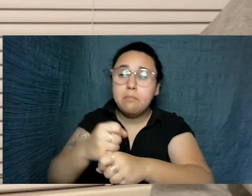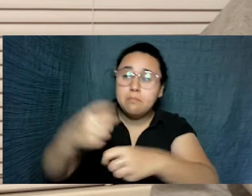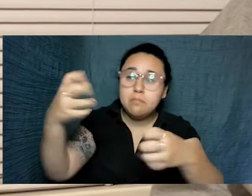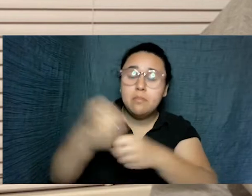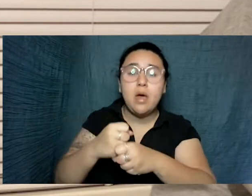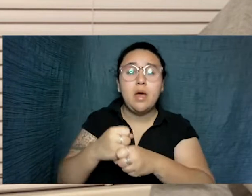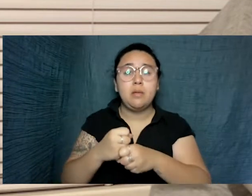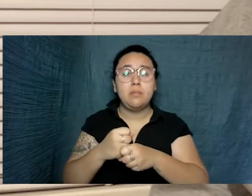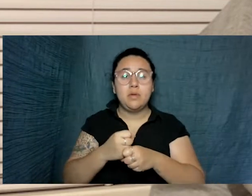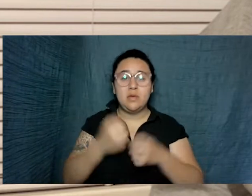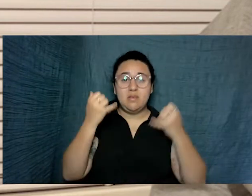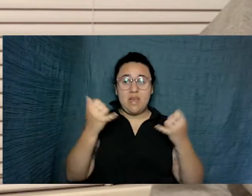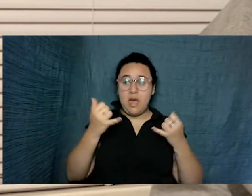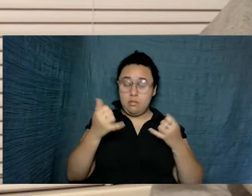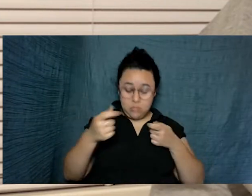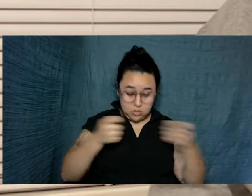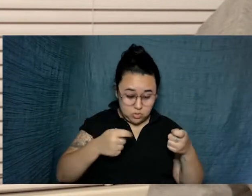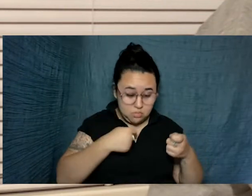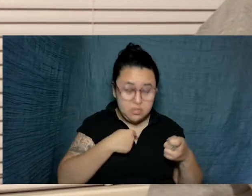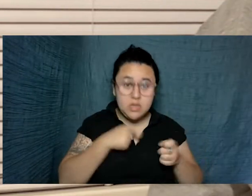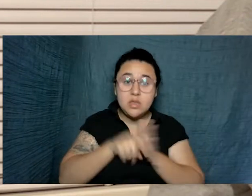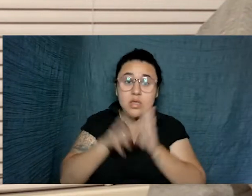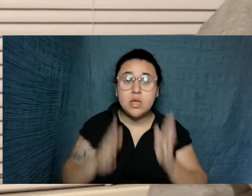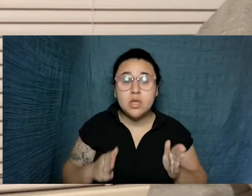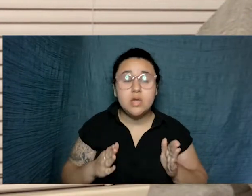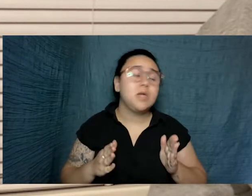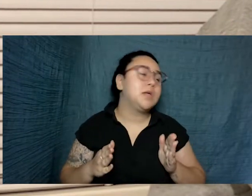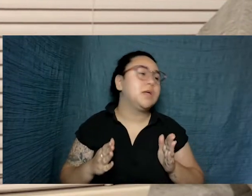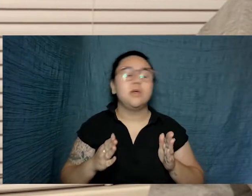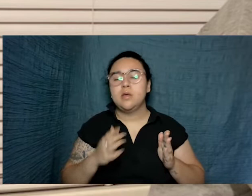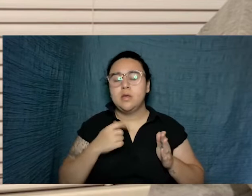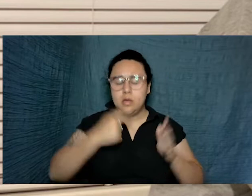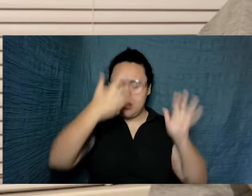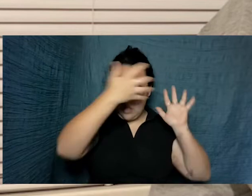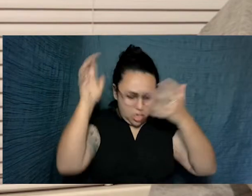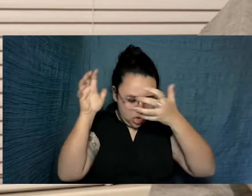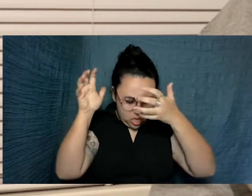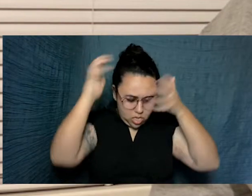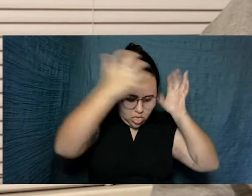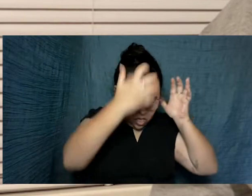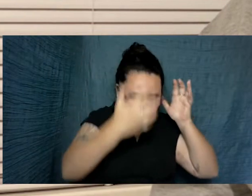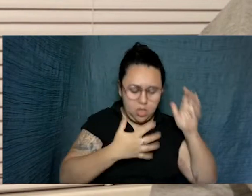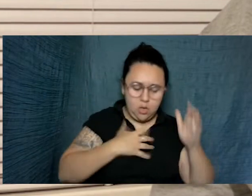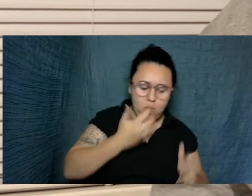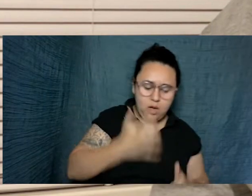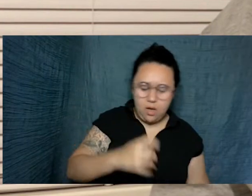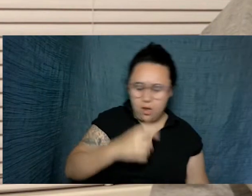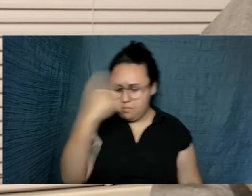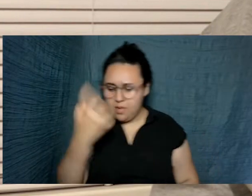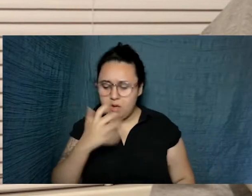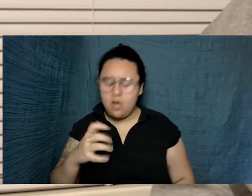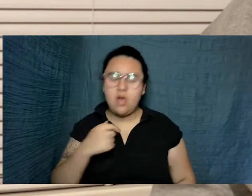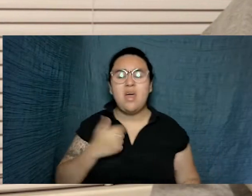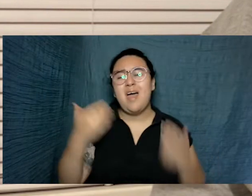regulation governed the killer, or indeed the killed. White Hawk, Black Hawk. I went with something compelling me down the exit ramp to see